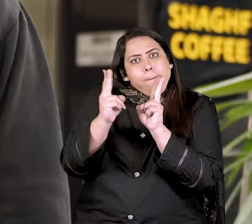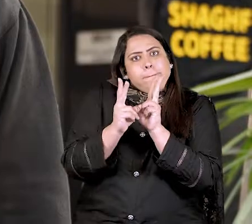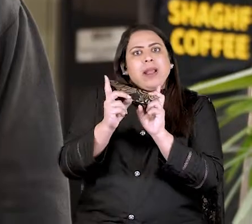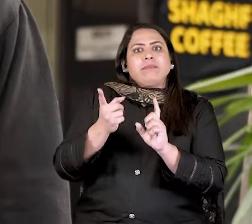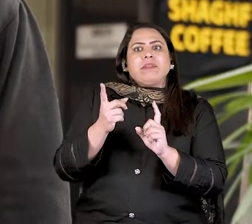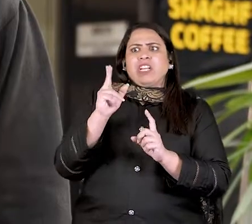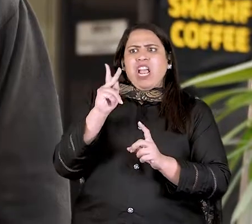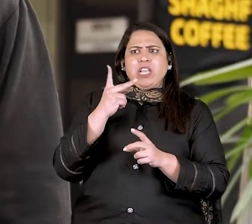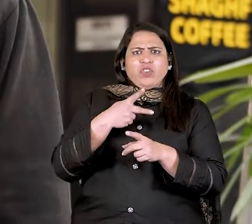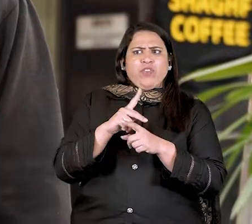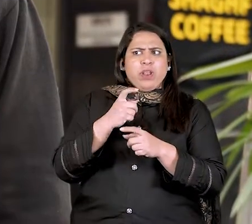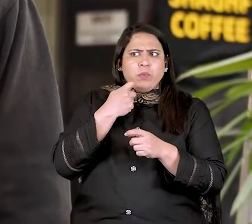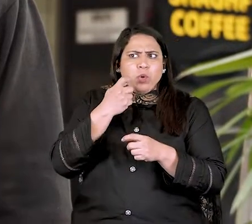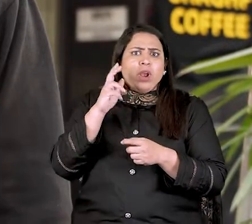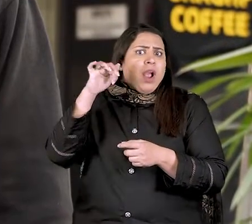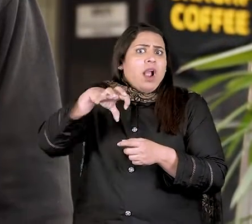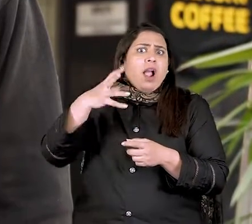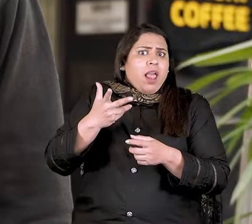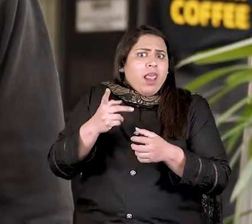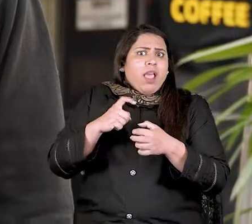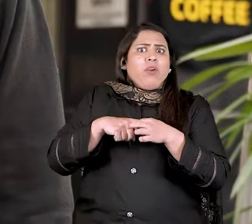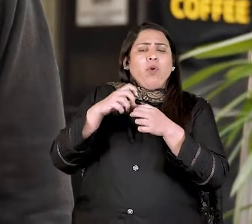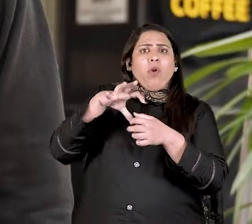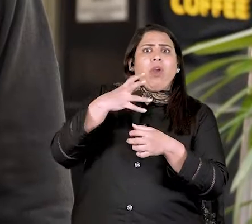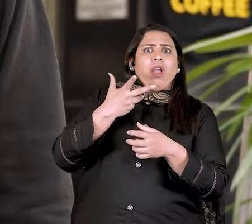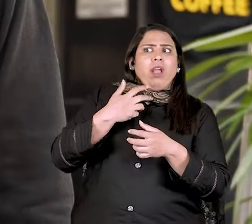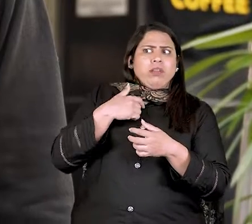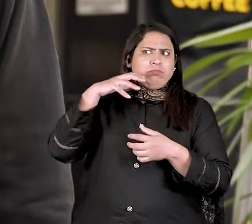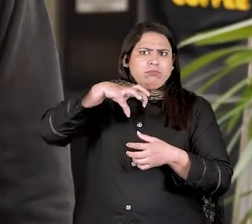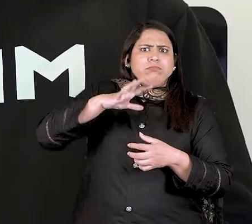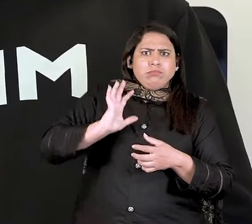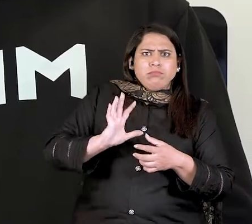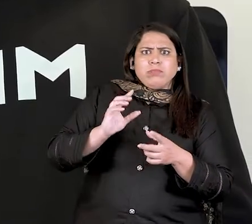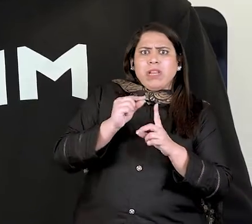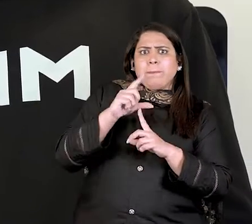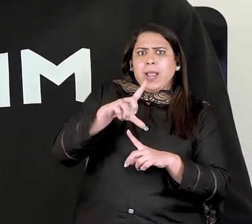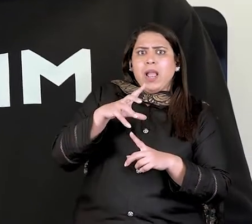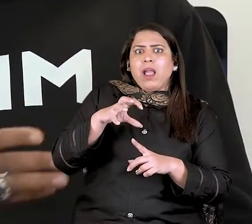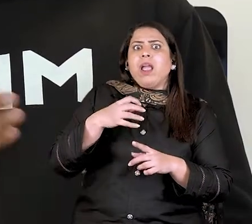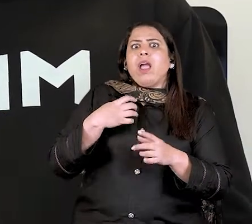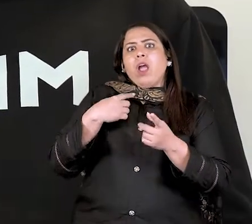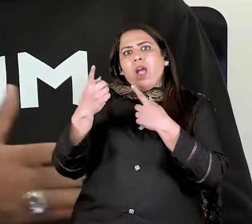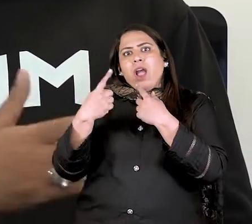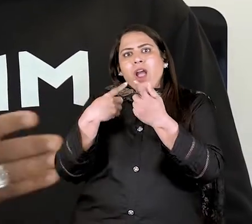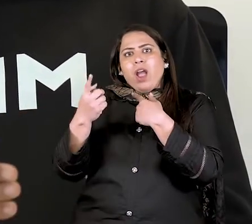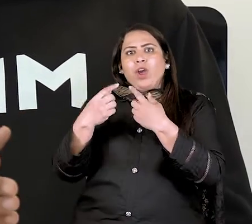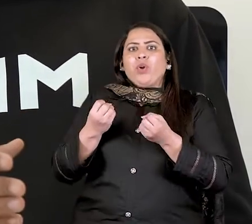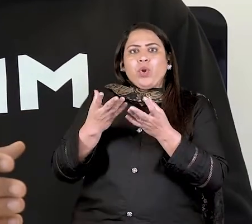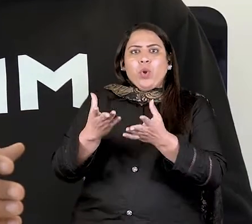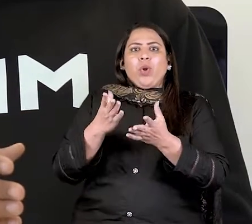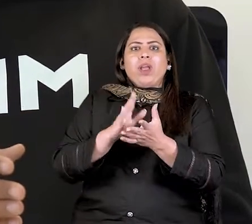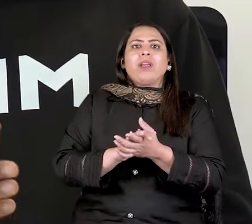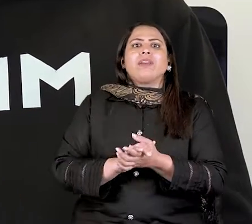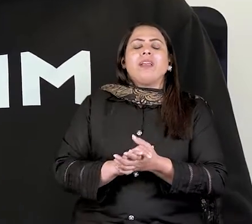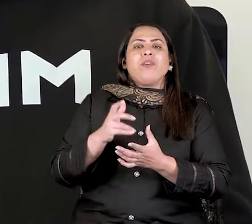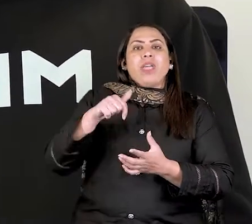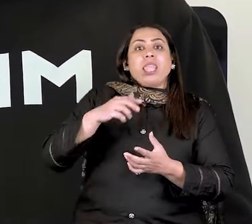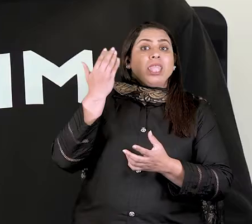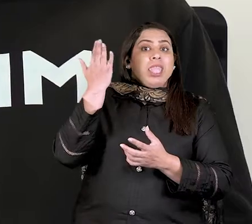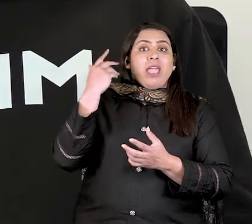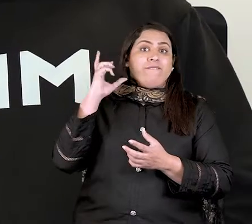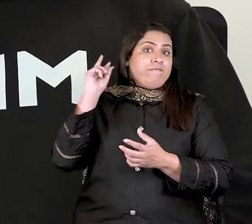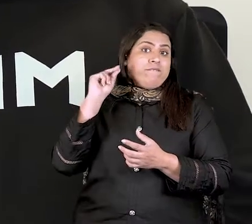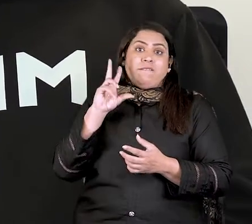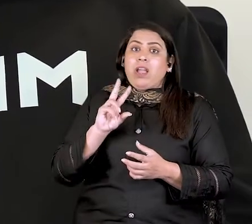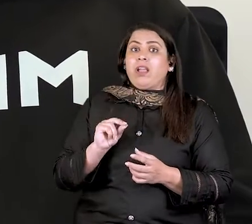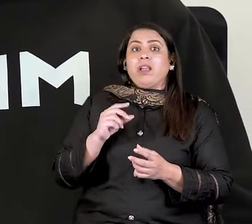me. I never asked Kashif about what they do for a living. Kashif obviously knew, because we are in many different aspects of businesses, but